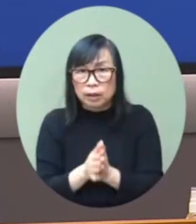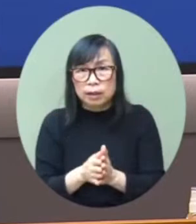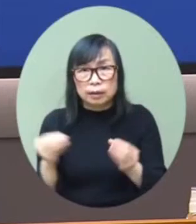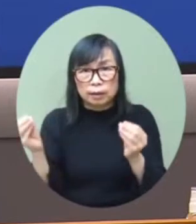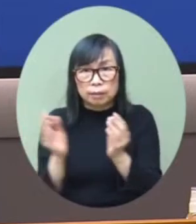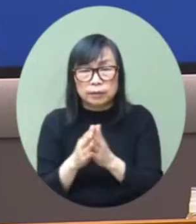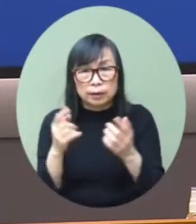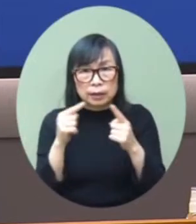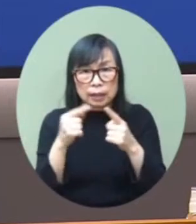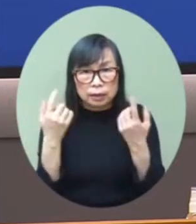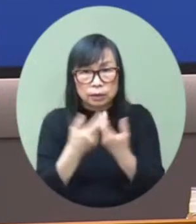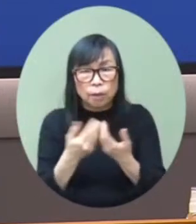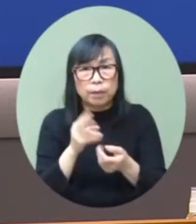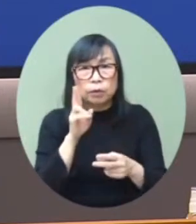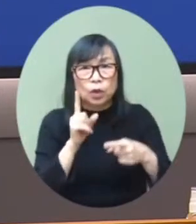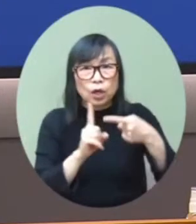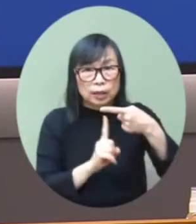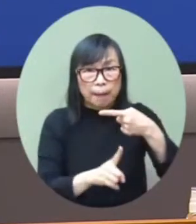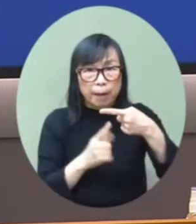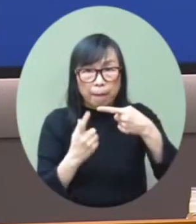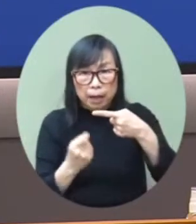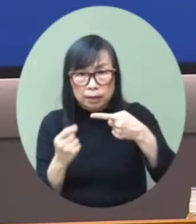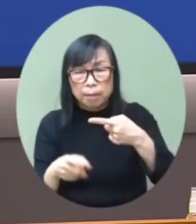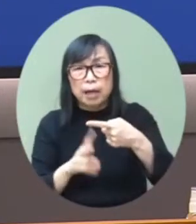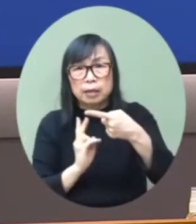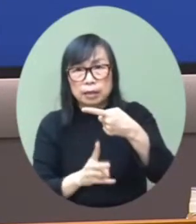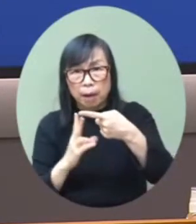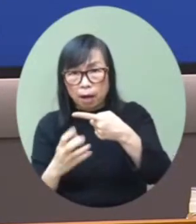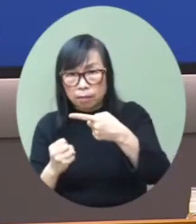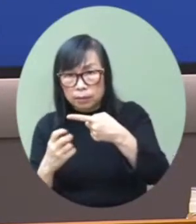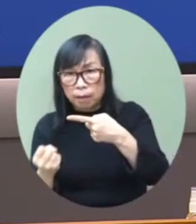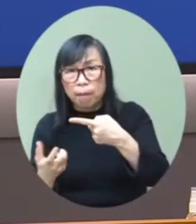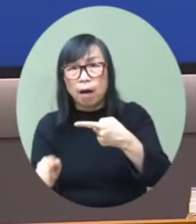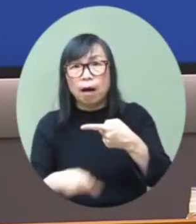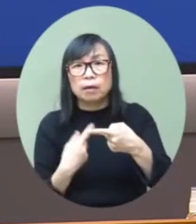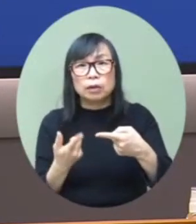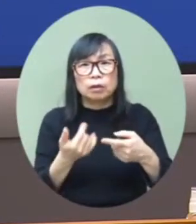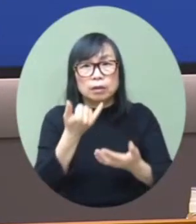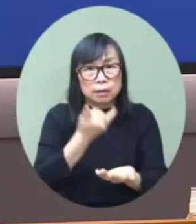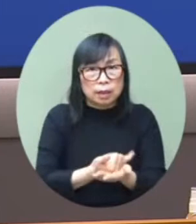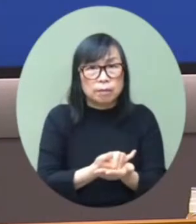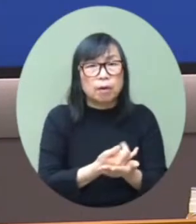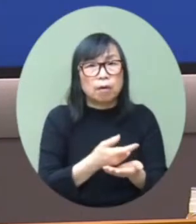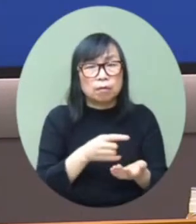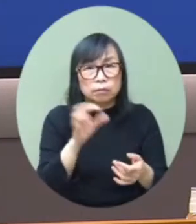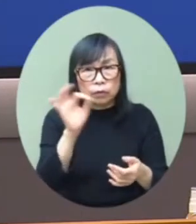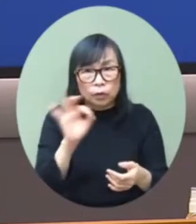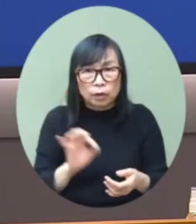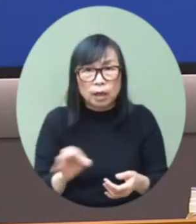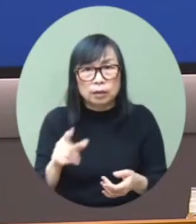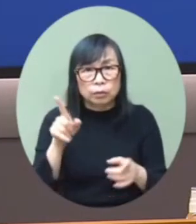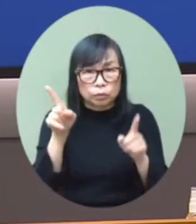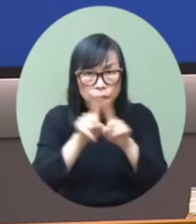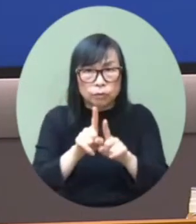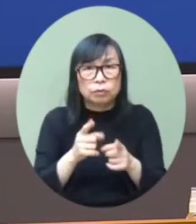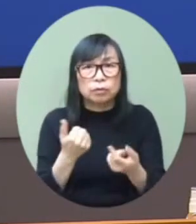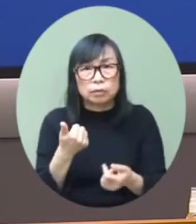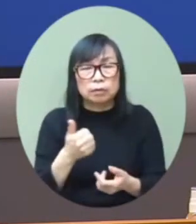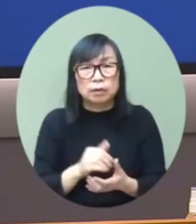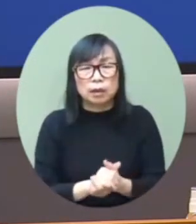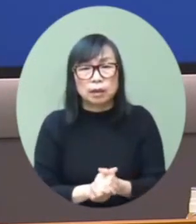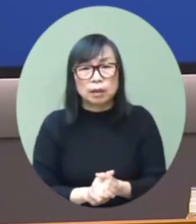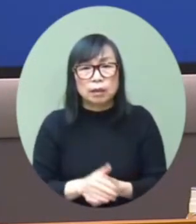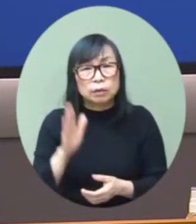1 million. We should use the overall infected population, let's say 1.8 million or 2.5 million, then the mortality rate will be